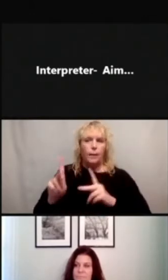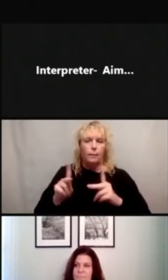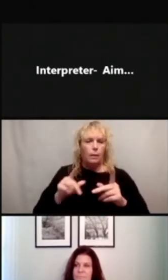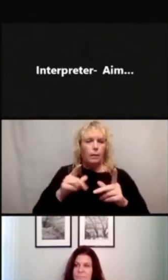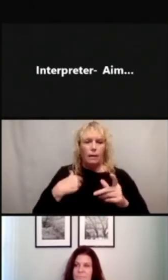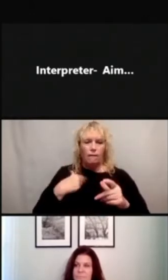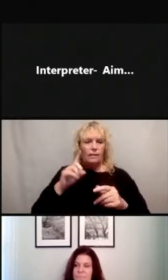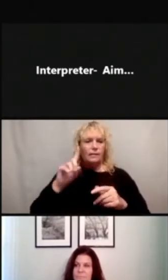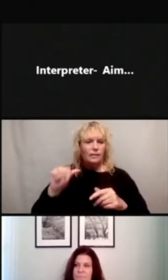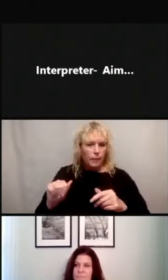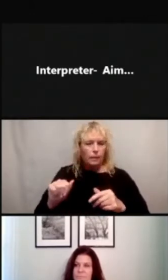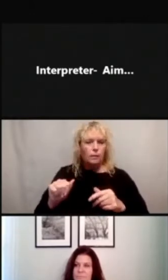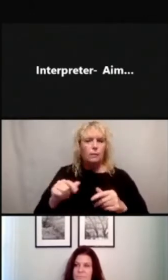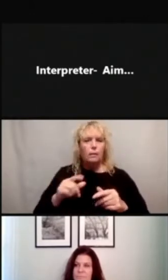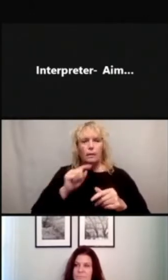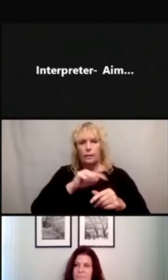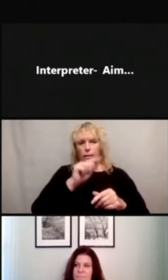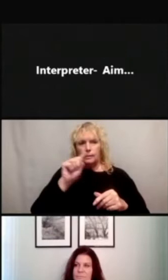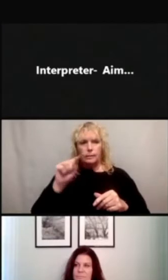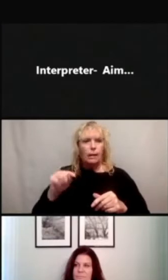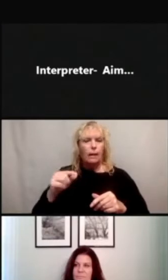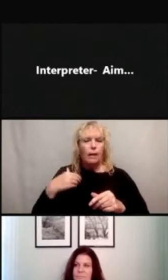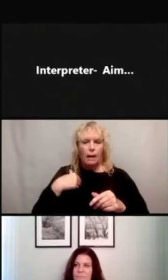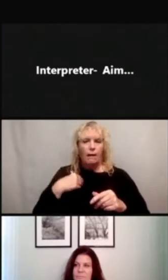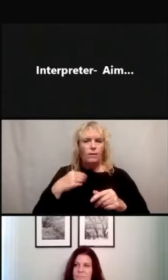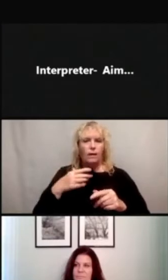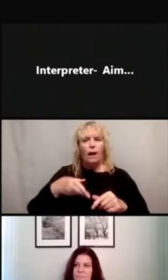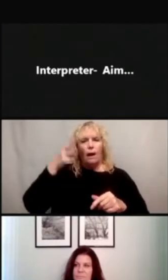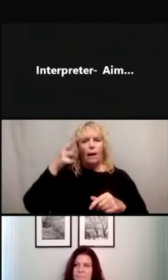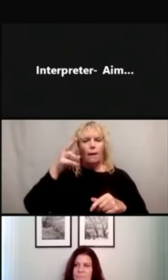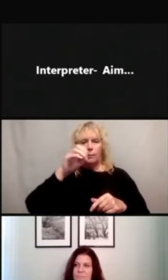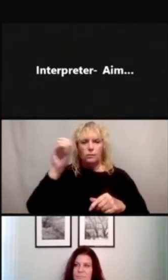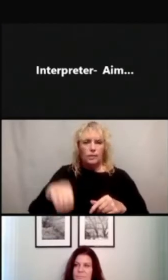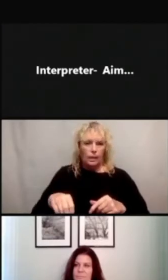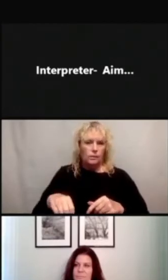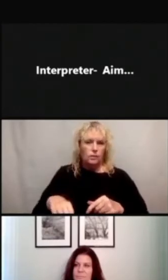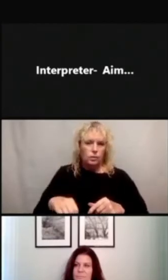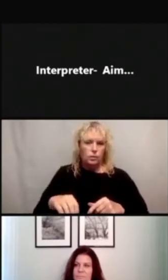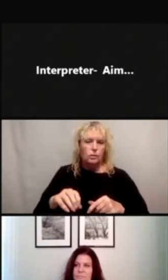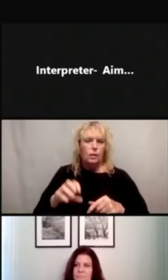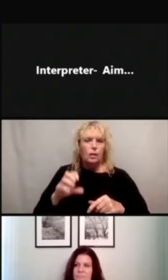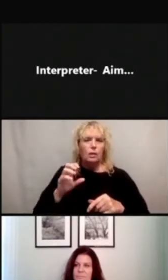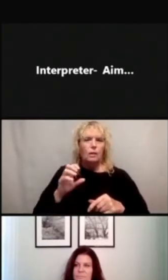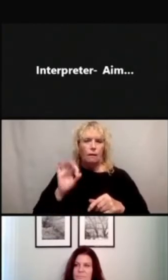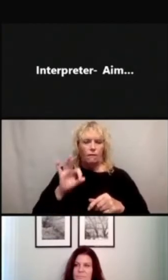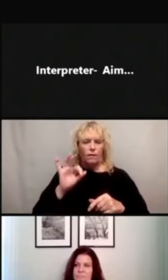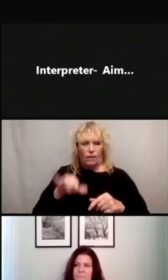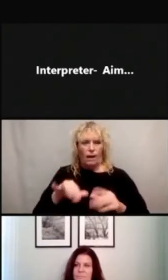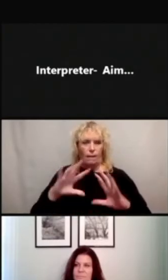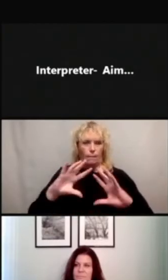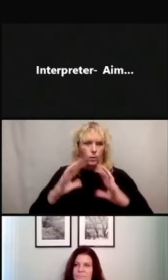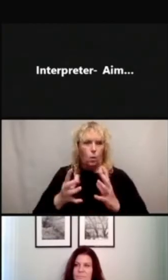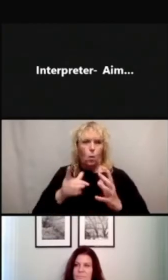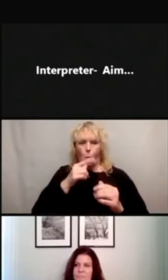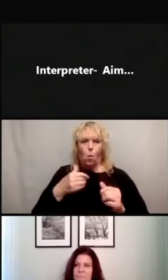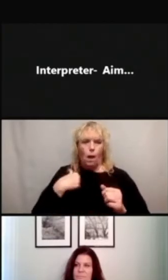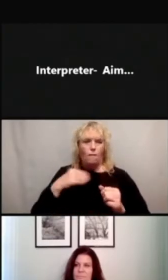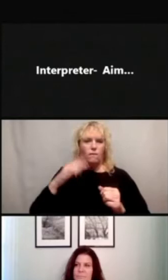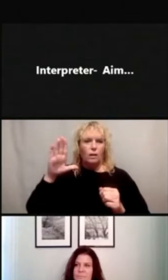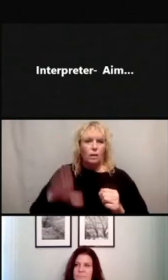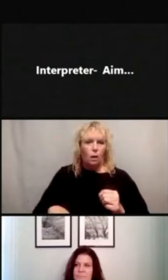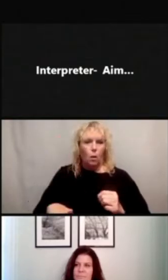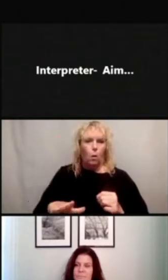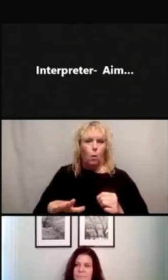have disproportionately high percentages of the population that have below basic